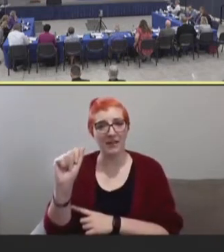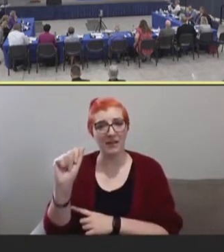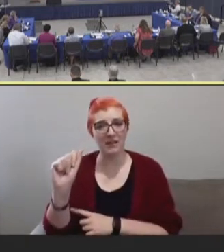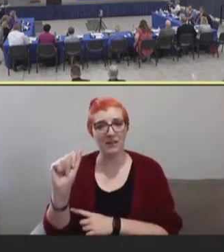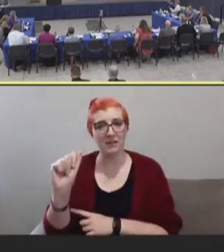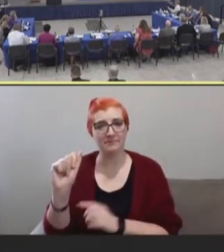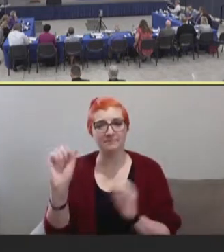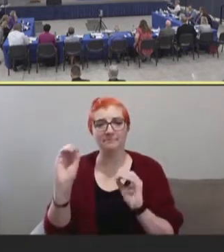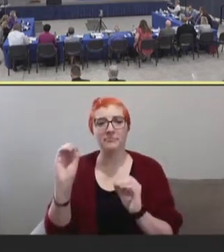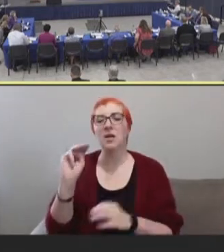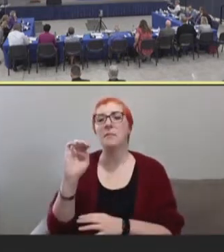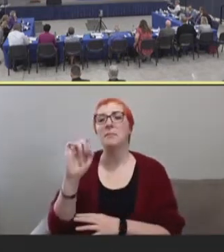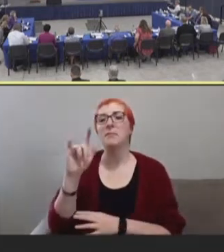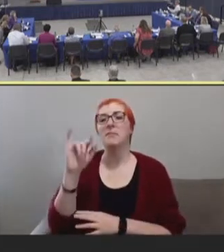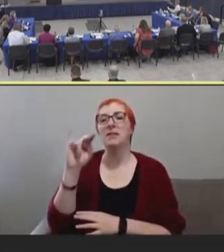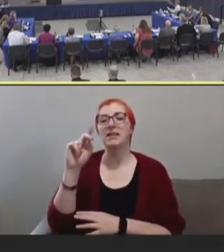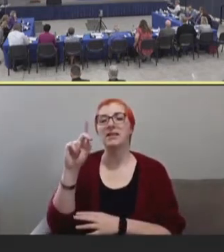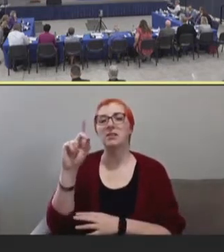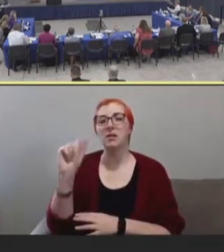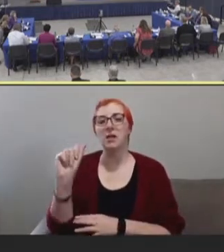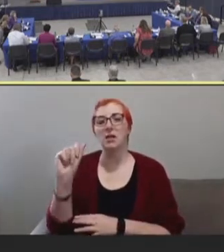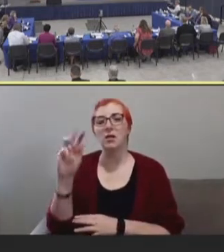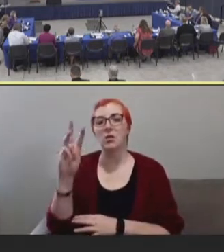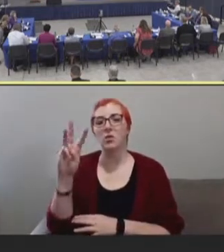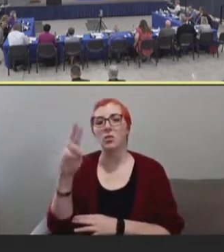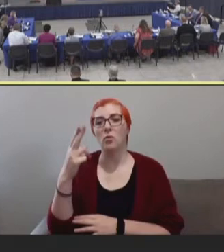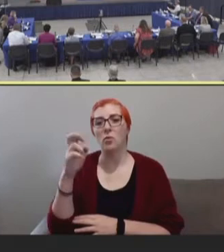Okay, Melinda Wharton?